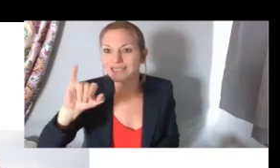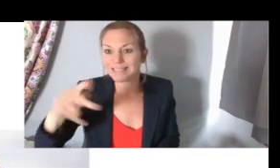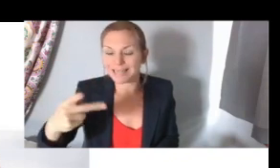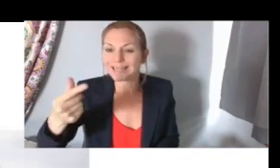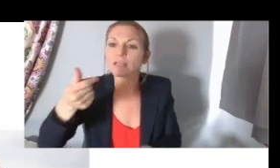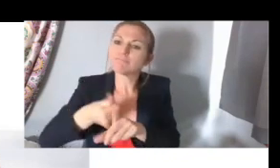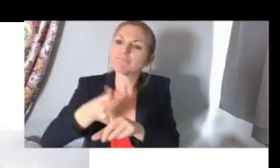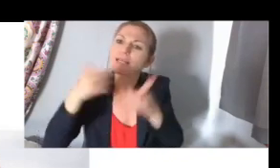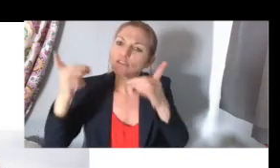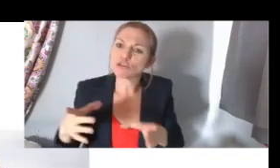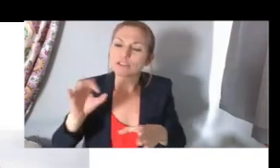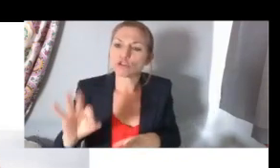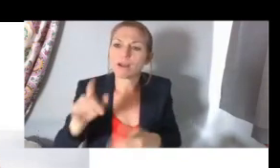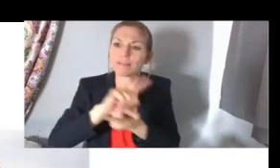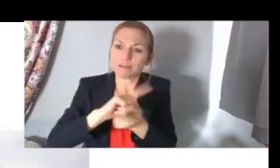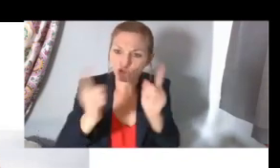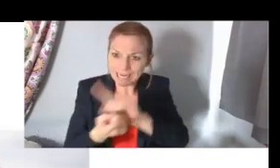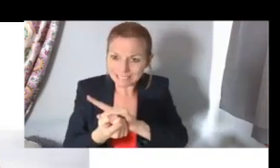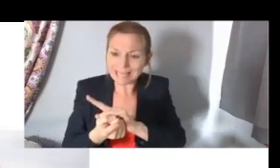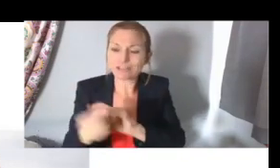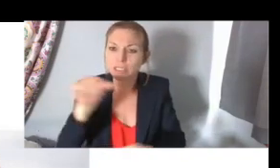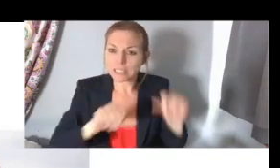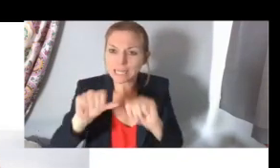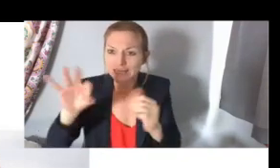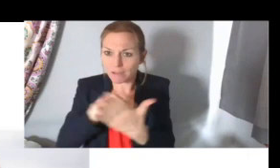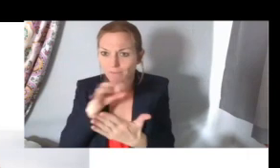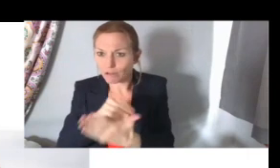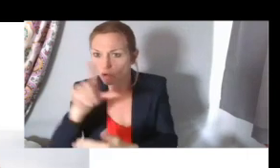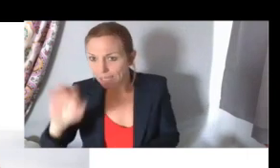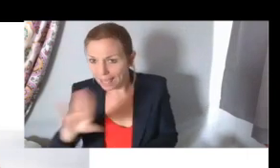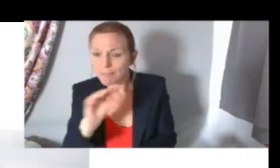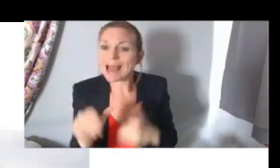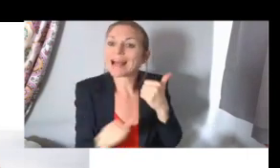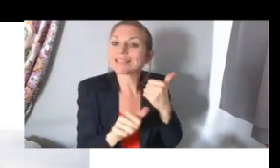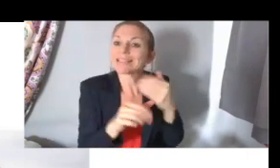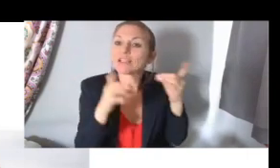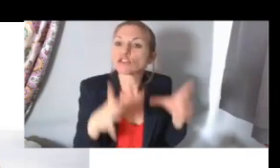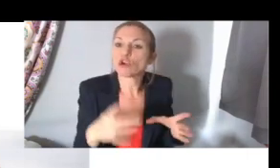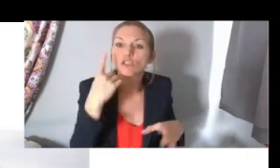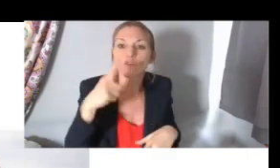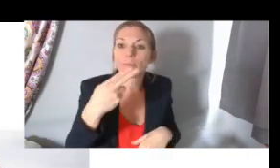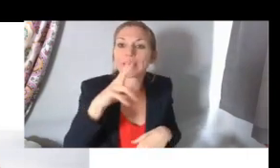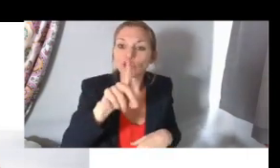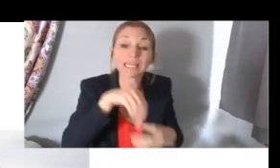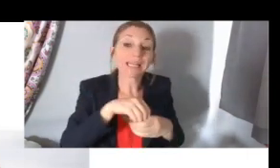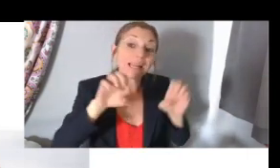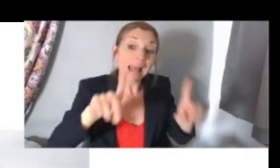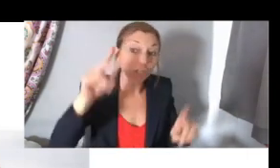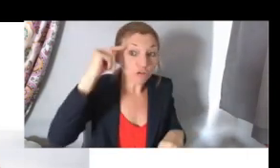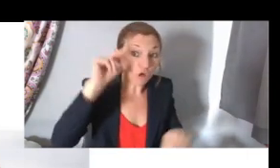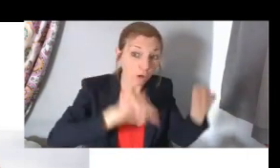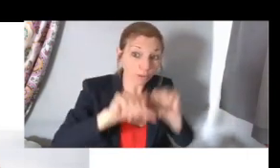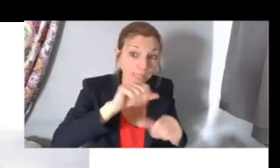Translation in the Science of Learning Lab and assistant director for PhD in Educational Neuroscience Program at